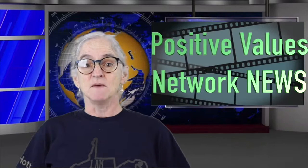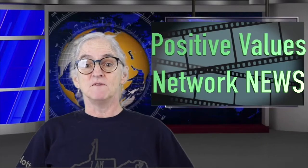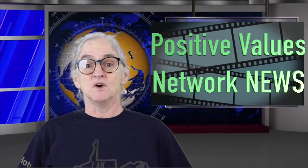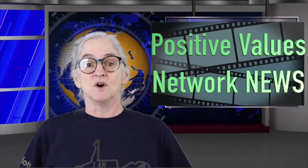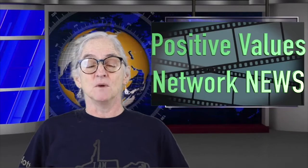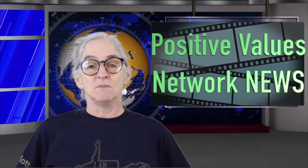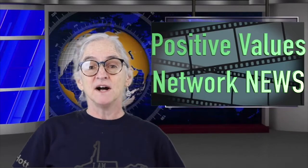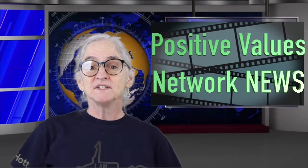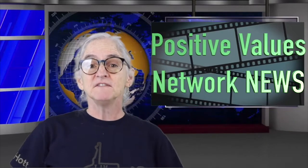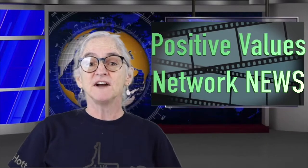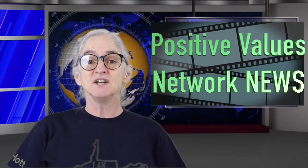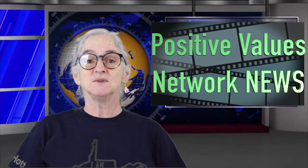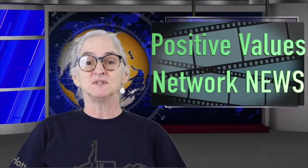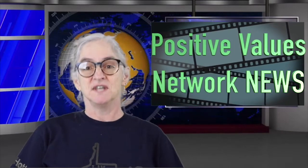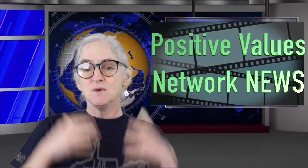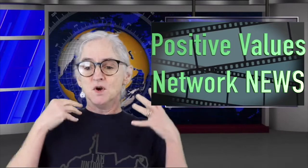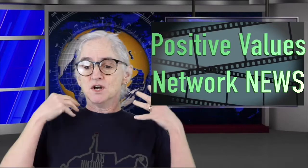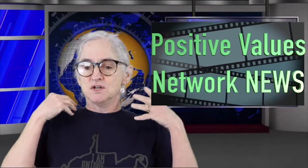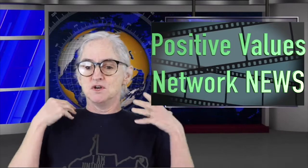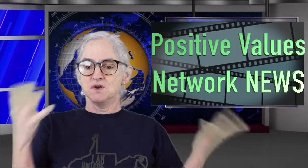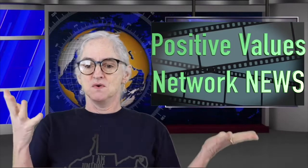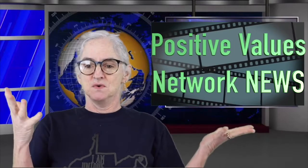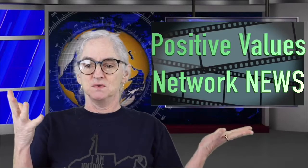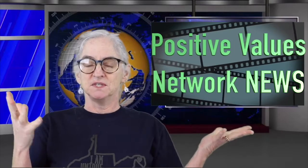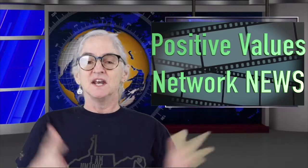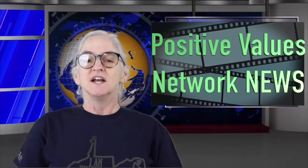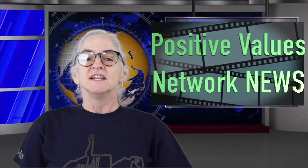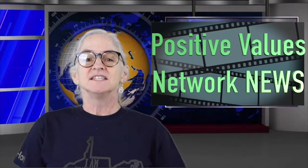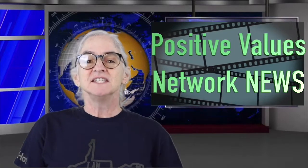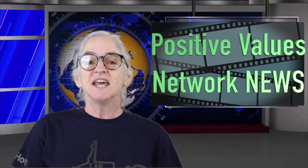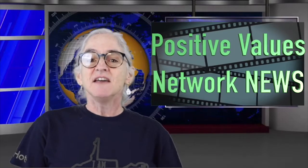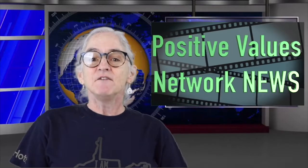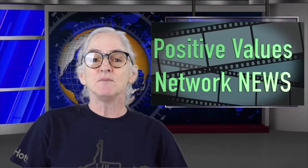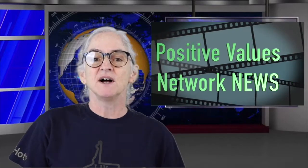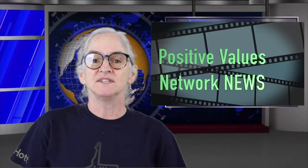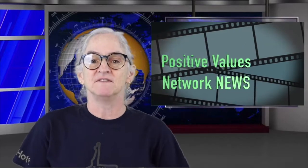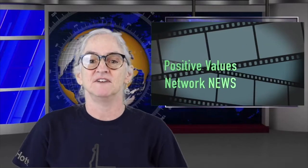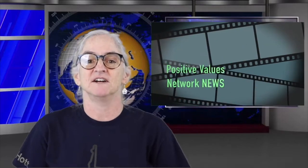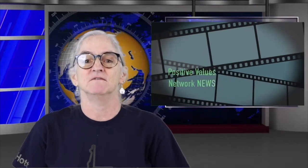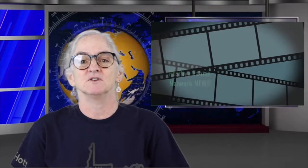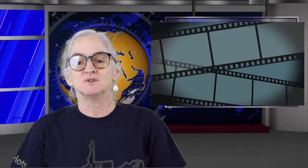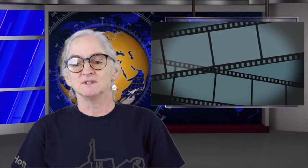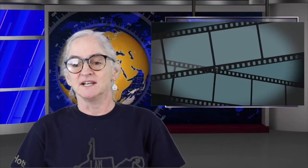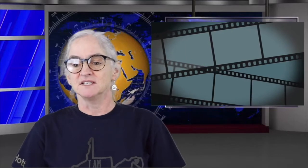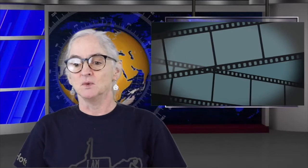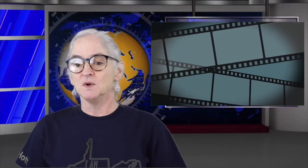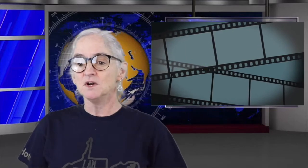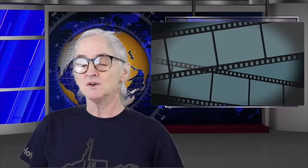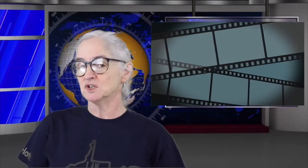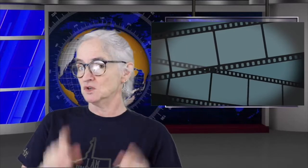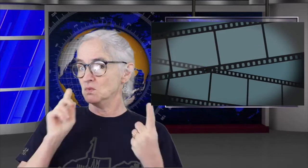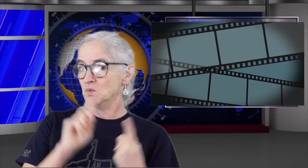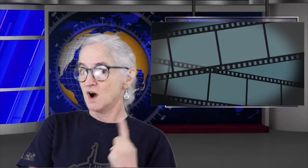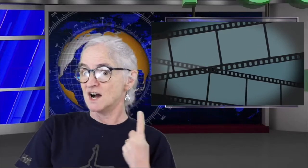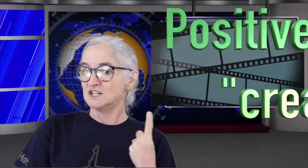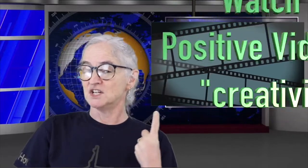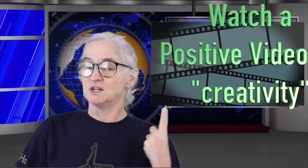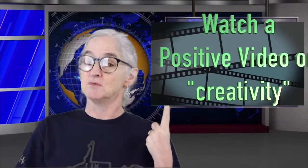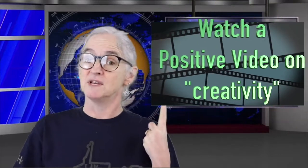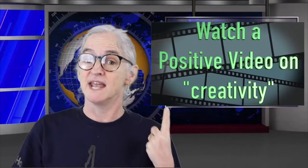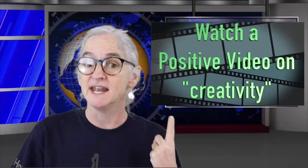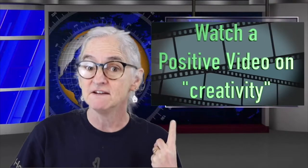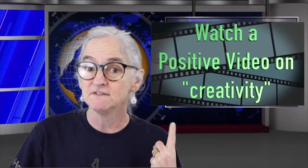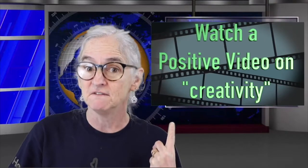It's time for Positive Values Network News! Today for Positive Value Virtual Lesson we are going to watch